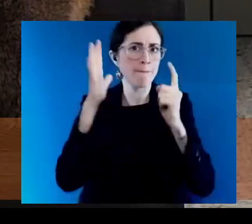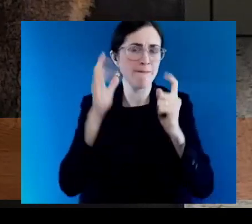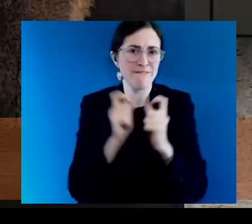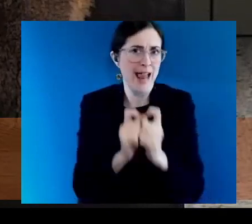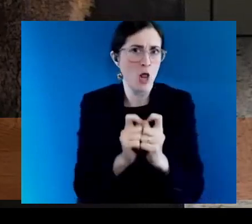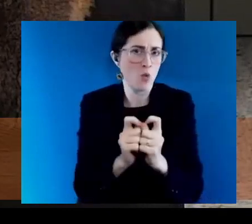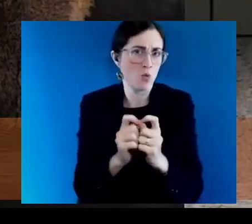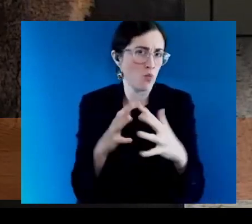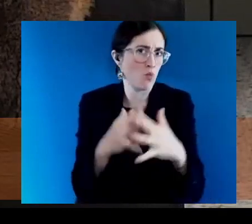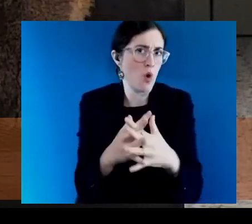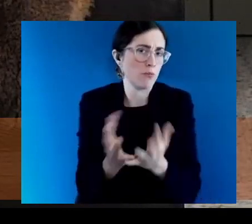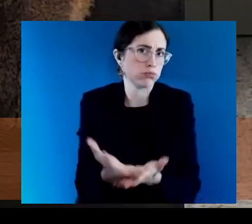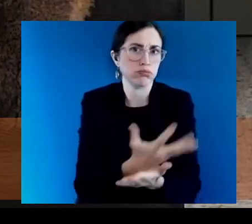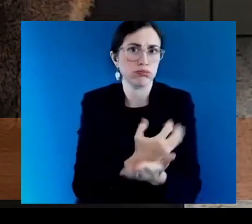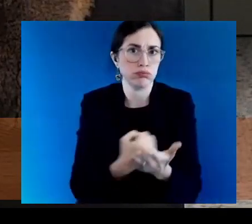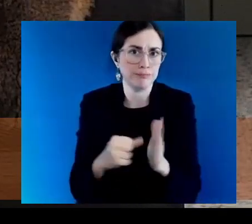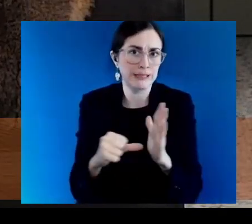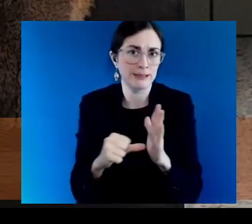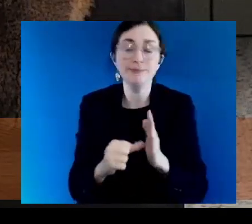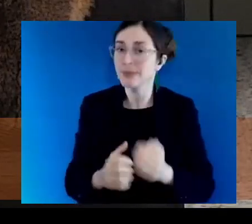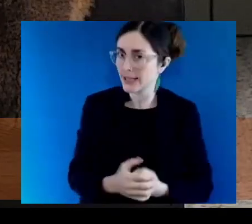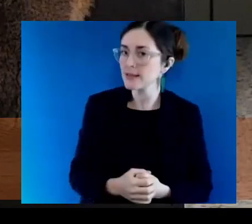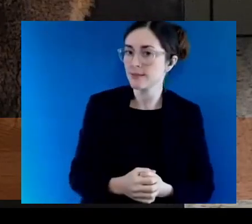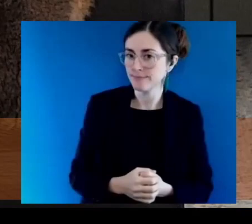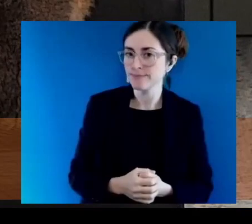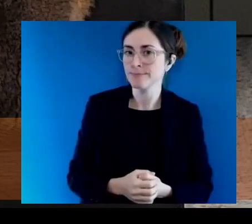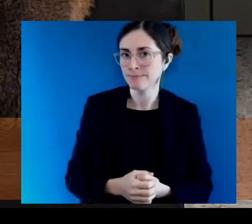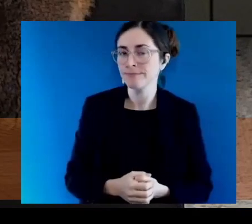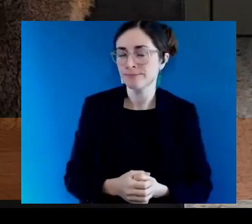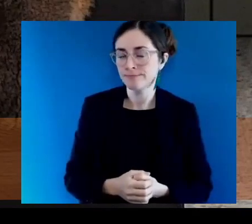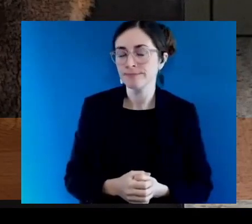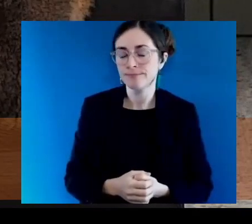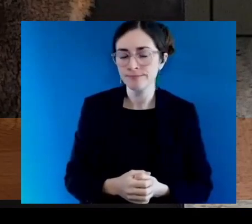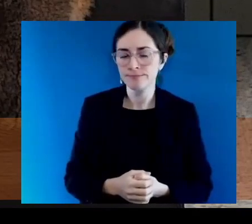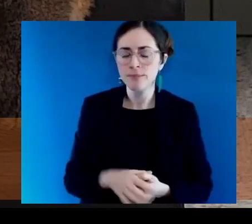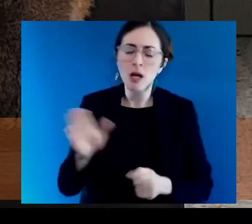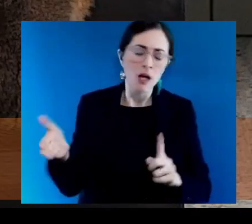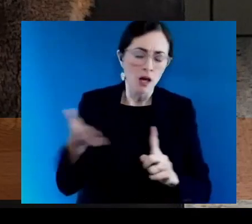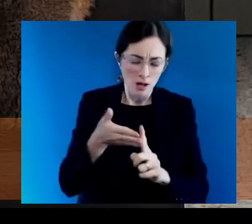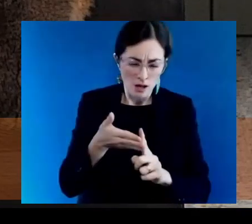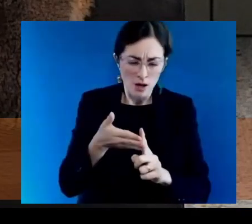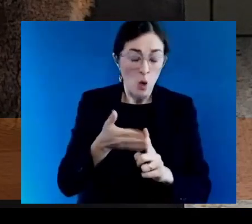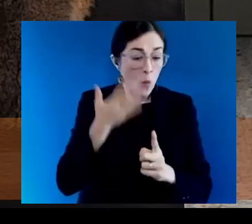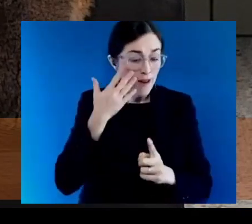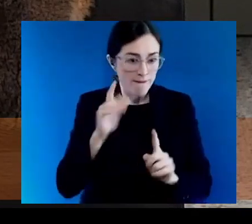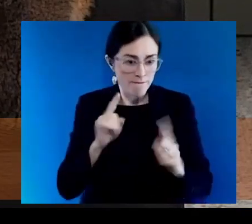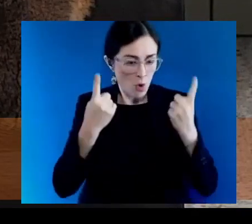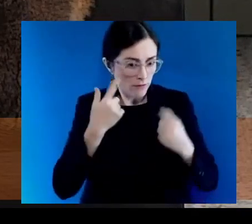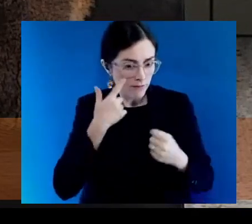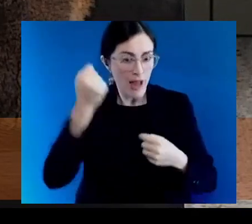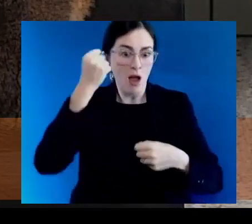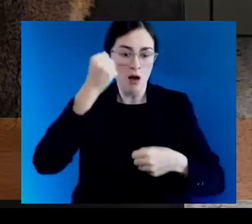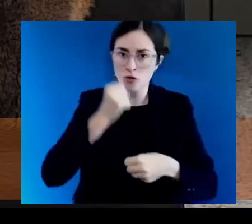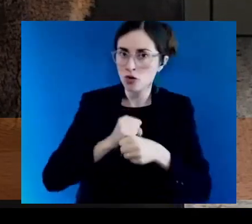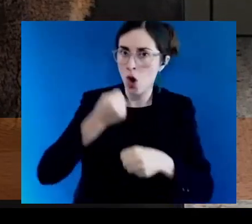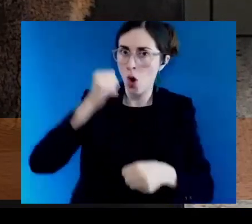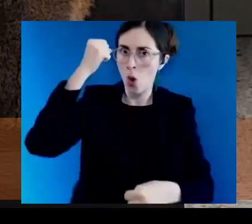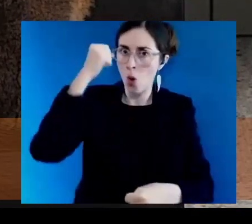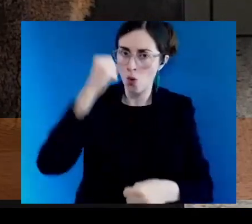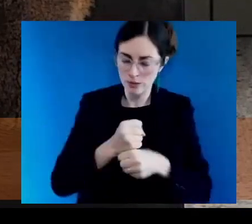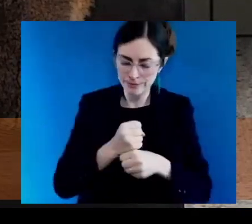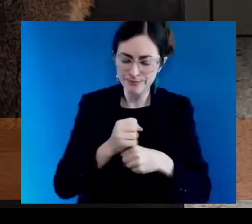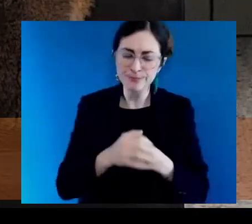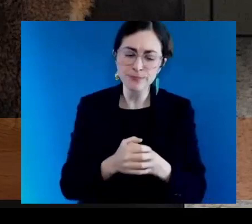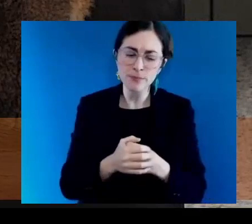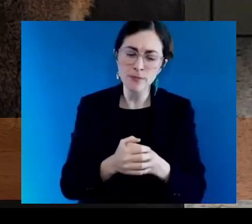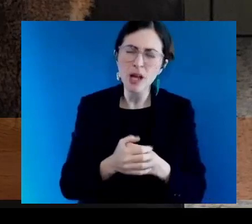Now, just want to take you back to the discovery of gold at the time of statehood and ask you to explain